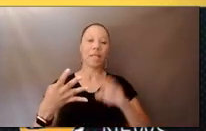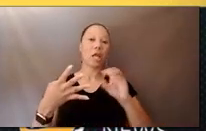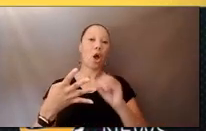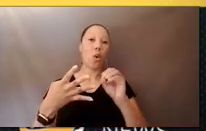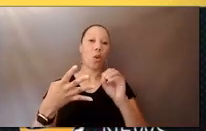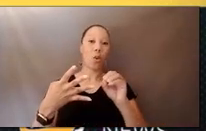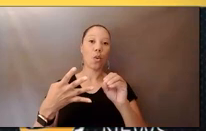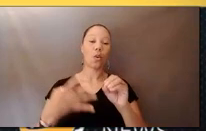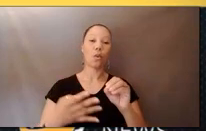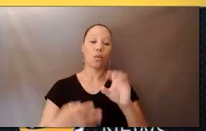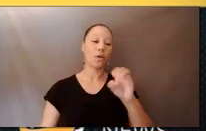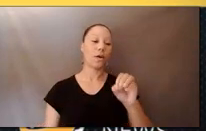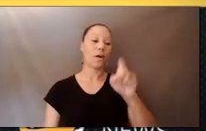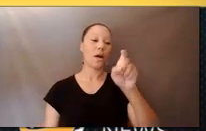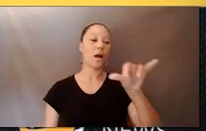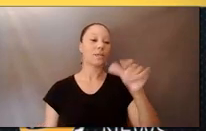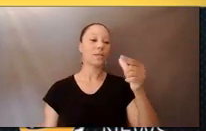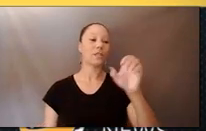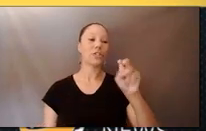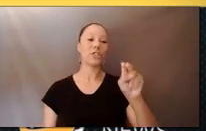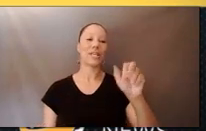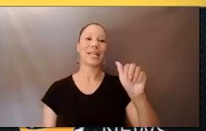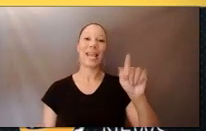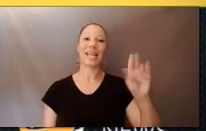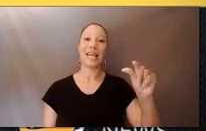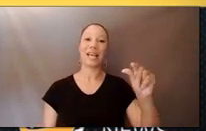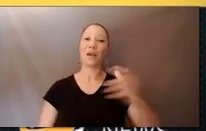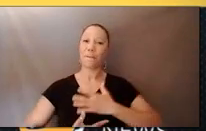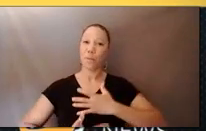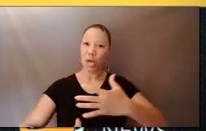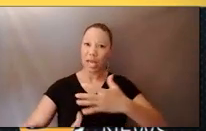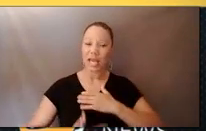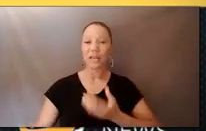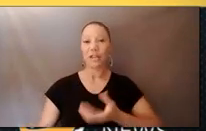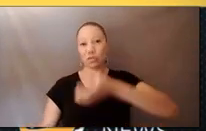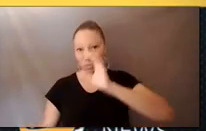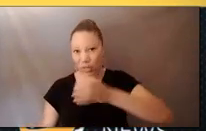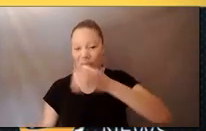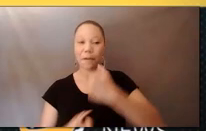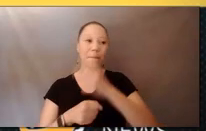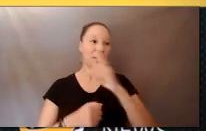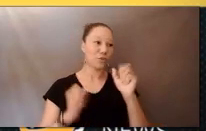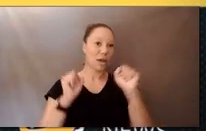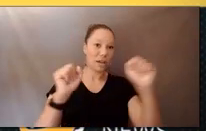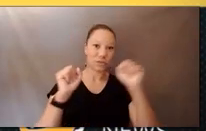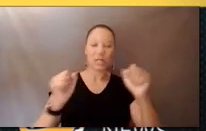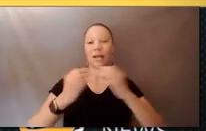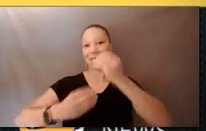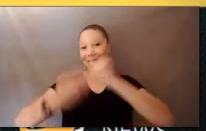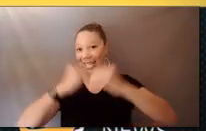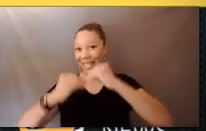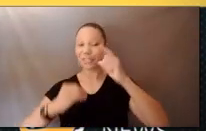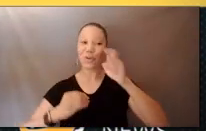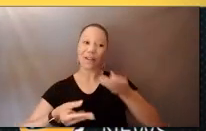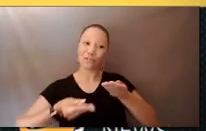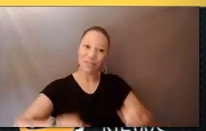the GROW is oxygenate. Make sure you're breathing. Again, stay hydrated, exercise. Make sure you're getting that nutrition, because you got to feed that mind,